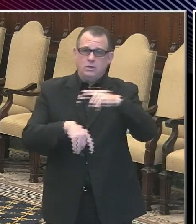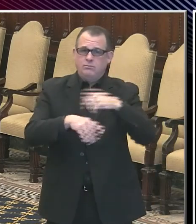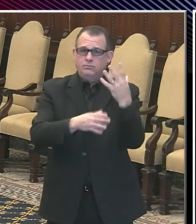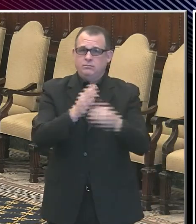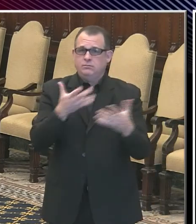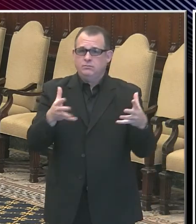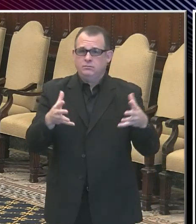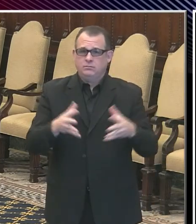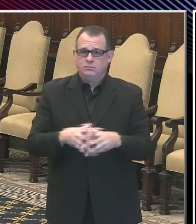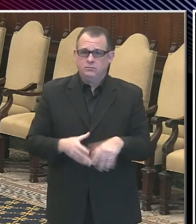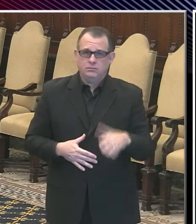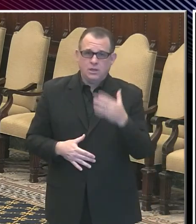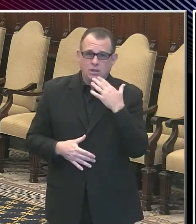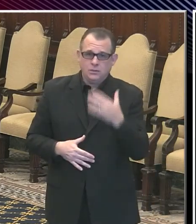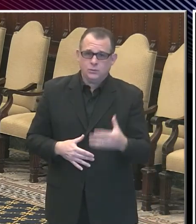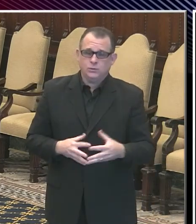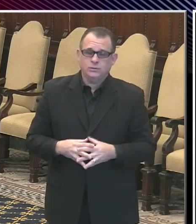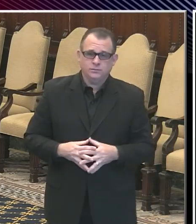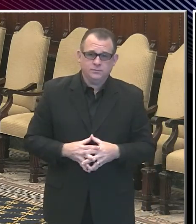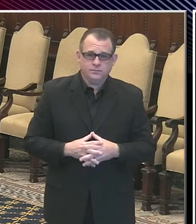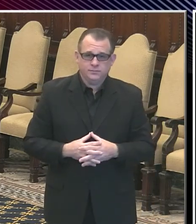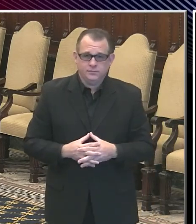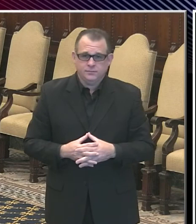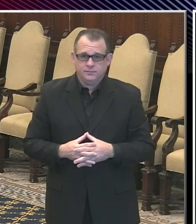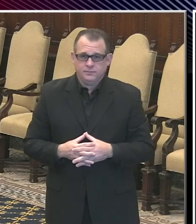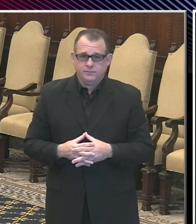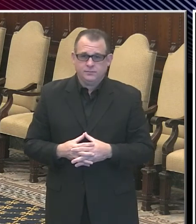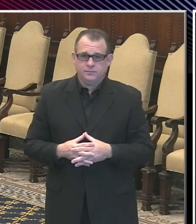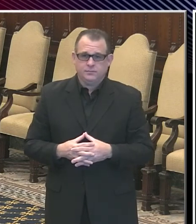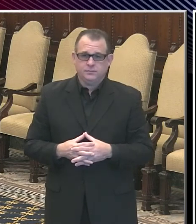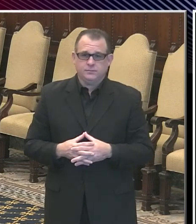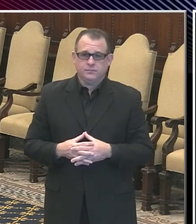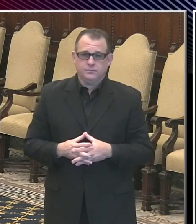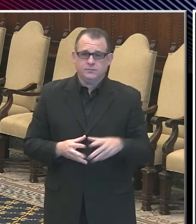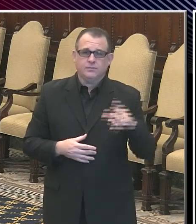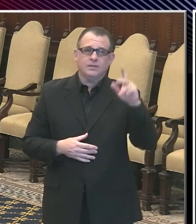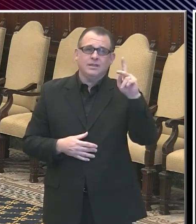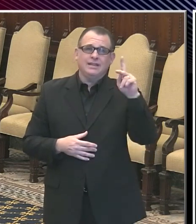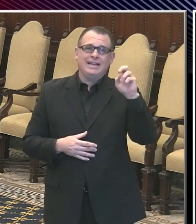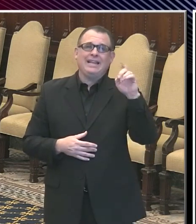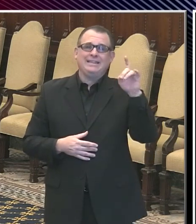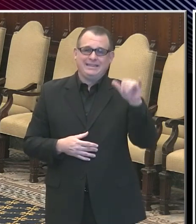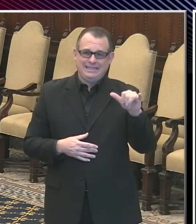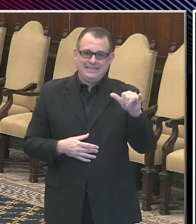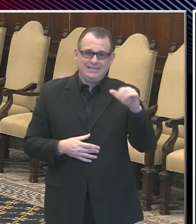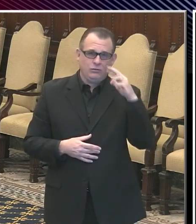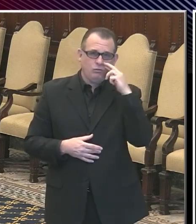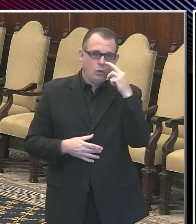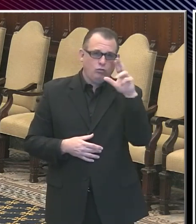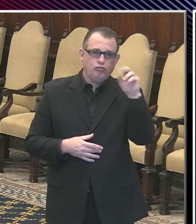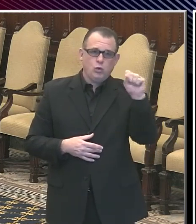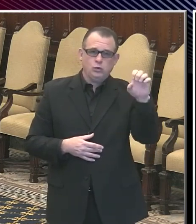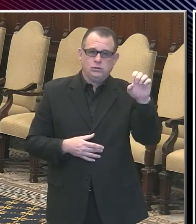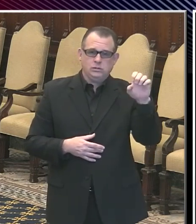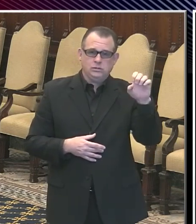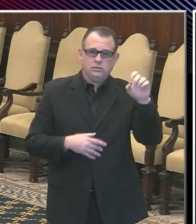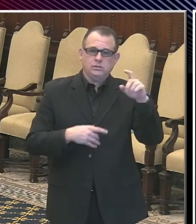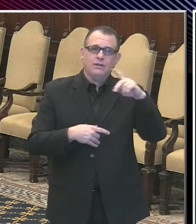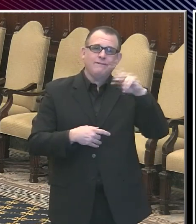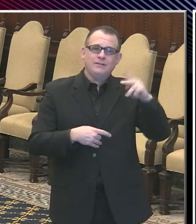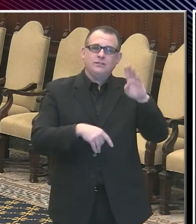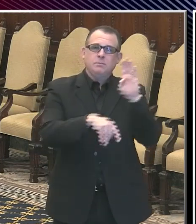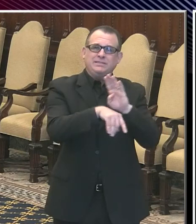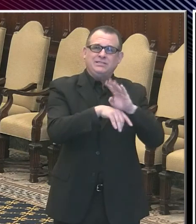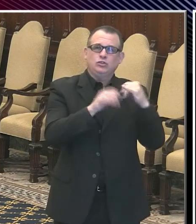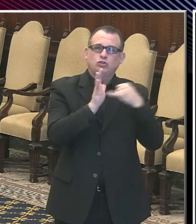you. Thank you. Great. Thank you, Martin. Kennedy Rose from the Philadelphia Business Journal. You're up next. Hi, thanks everybody